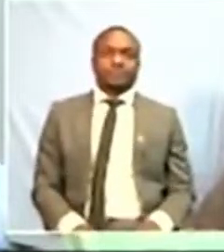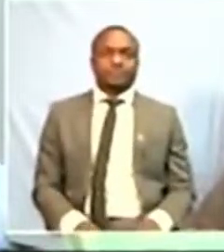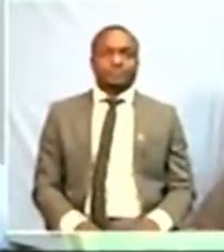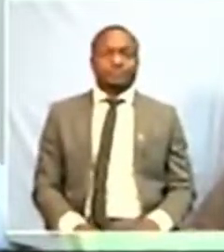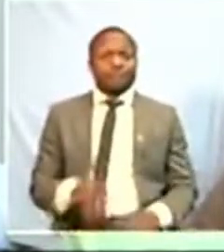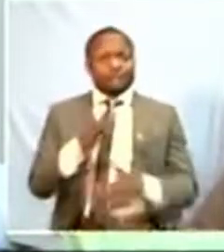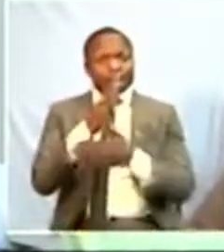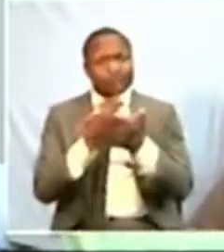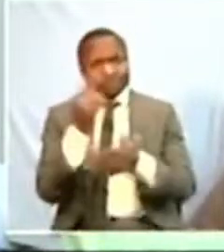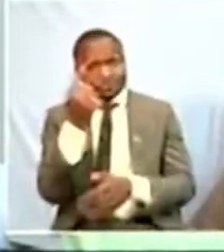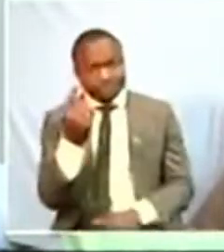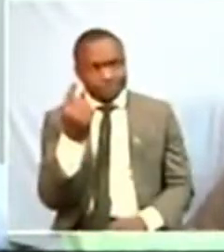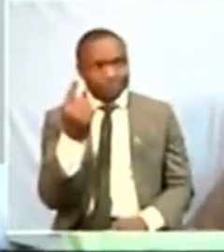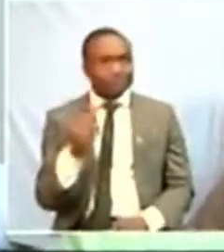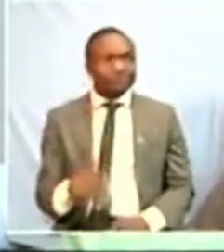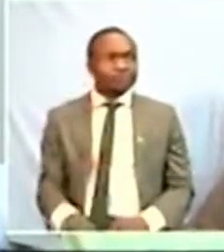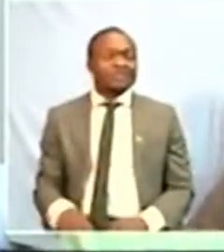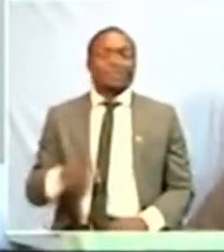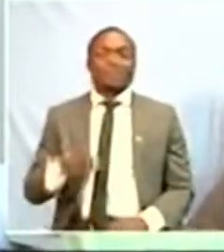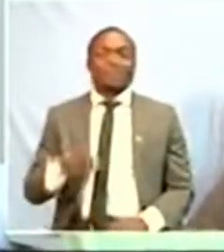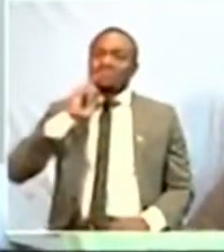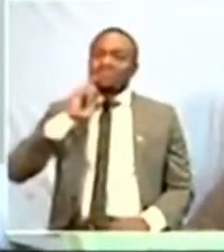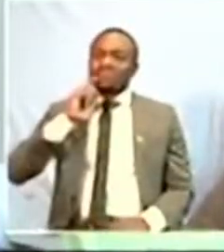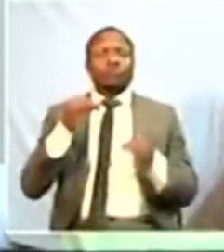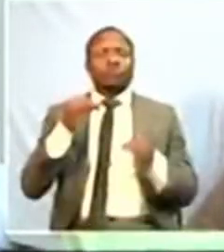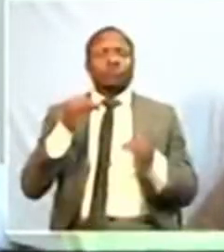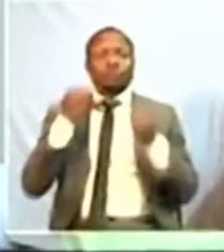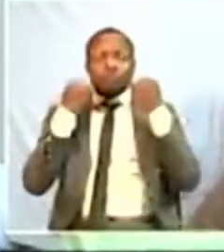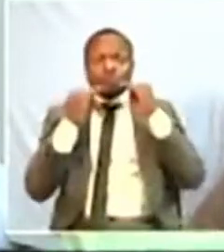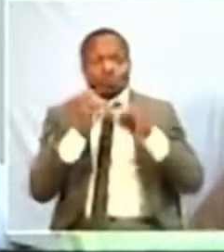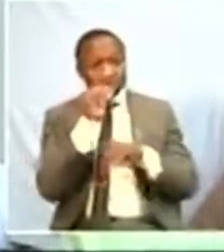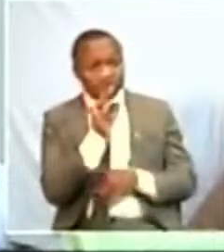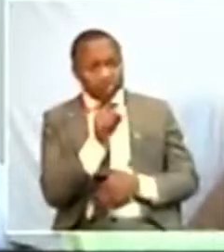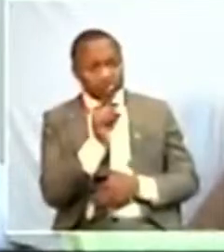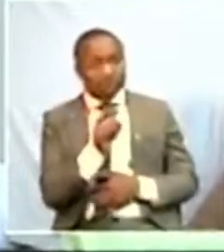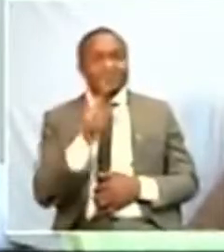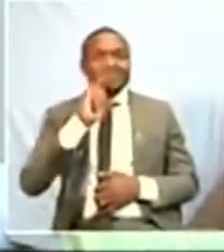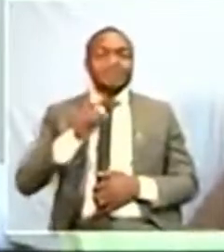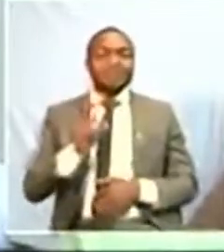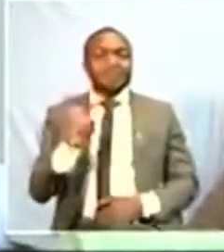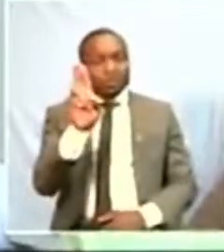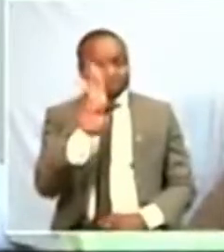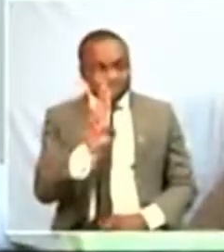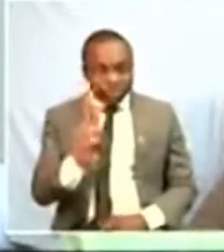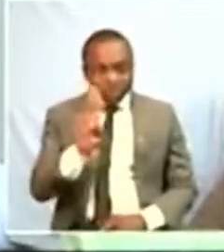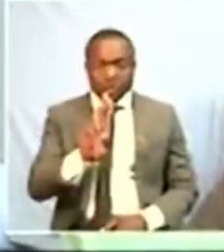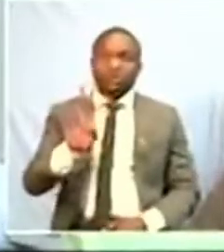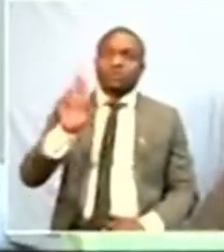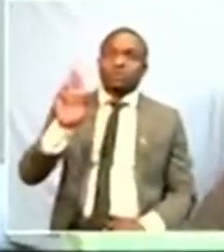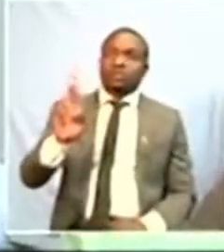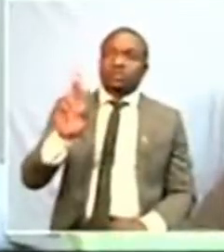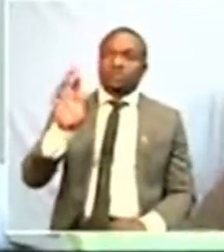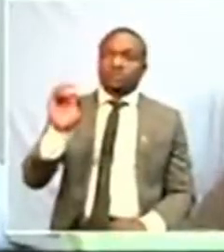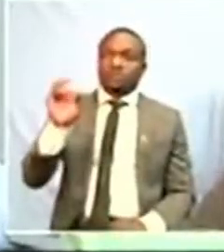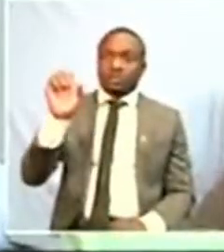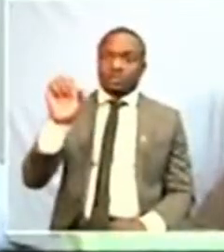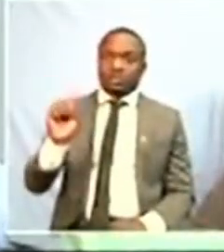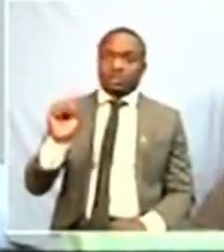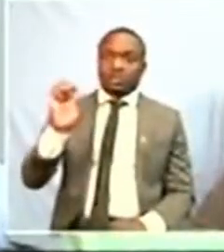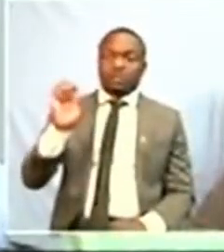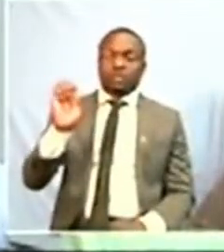That someone must have told you to say you should use rosewood. Now that person has